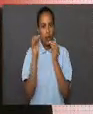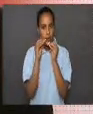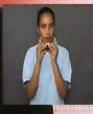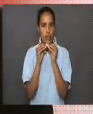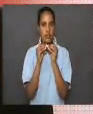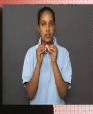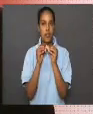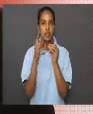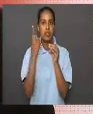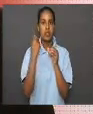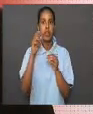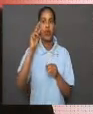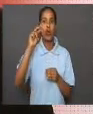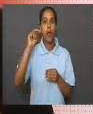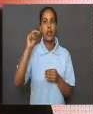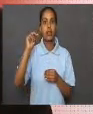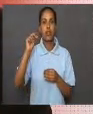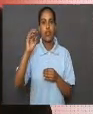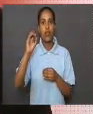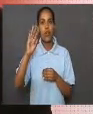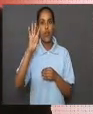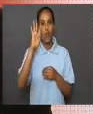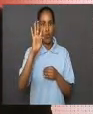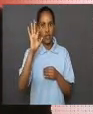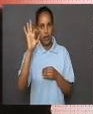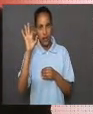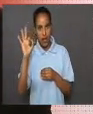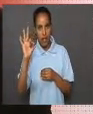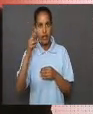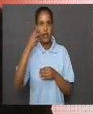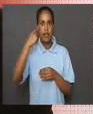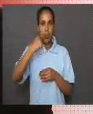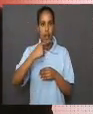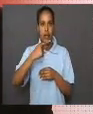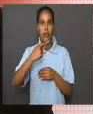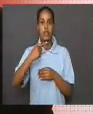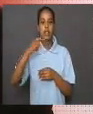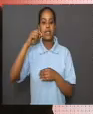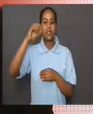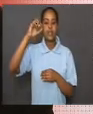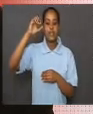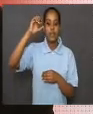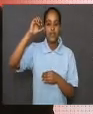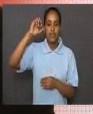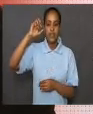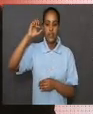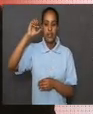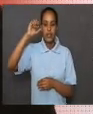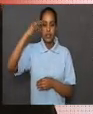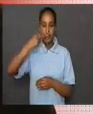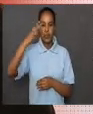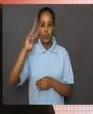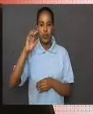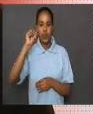Calculate the normality of 49 grams of sulfuric acid